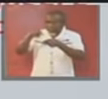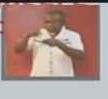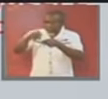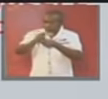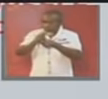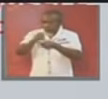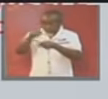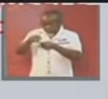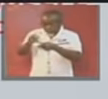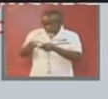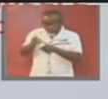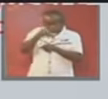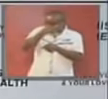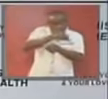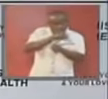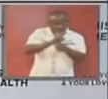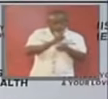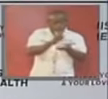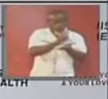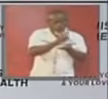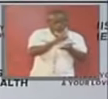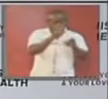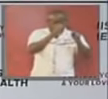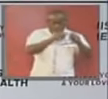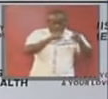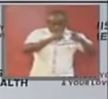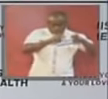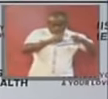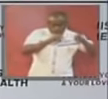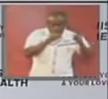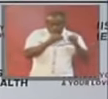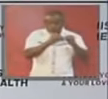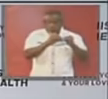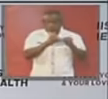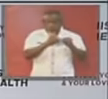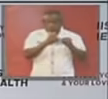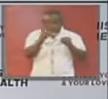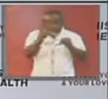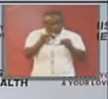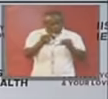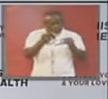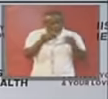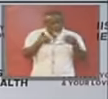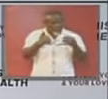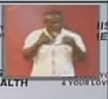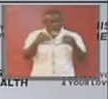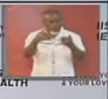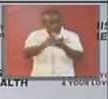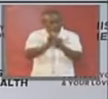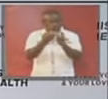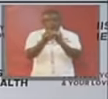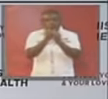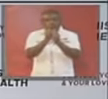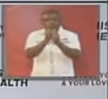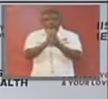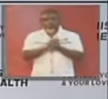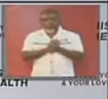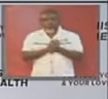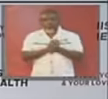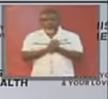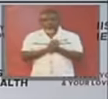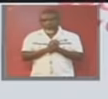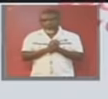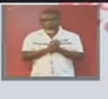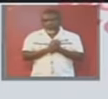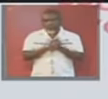want to thank you for raising that issue. Thank you very much, everyone, our panelists, members of the media, and the viewing audience. We have